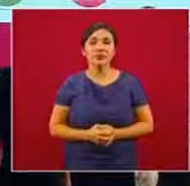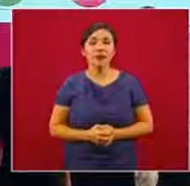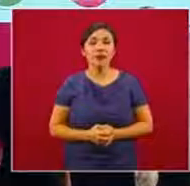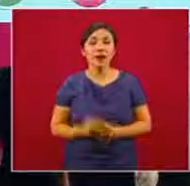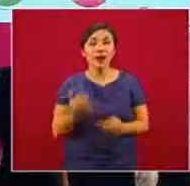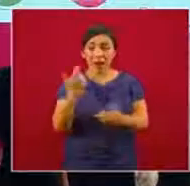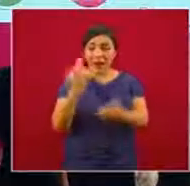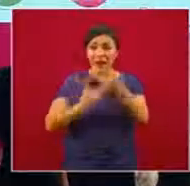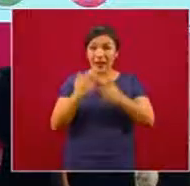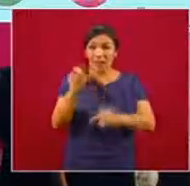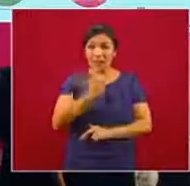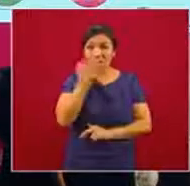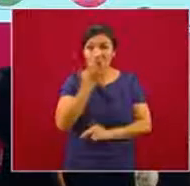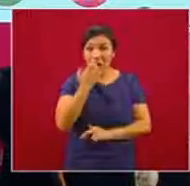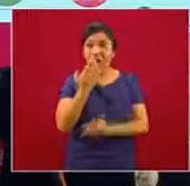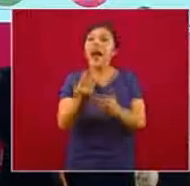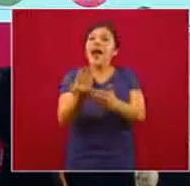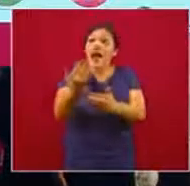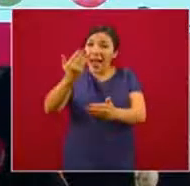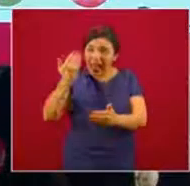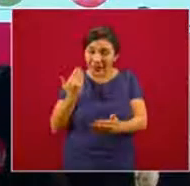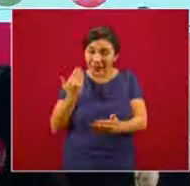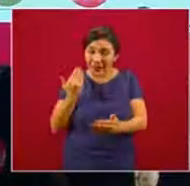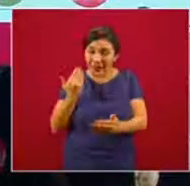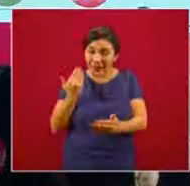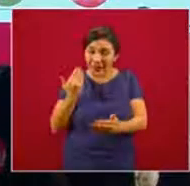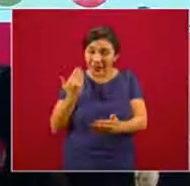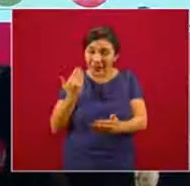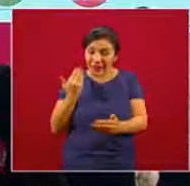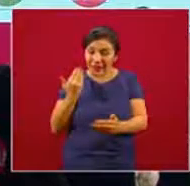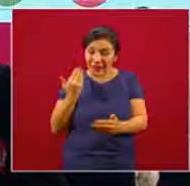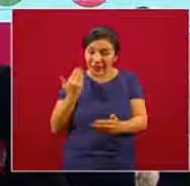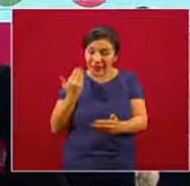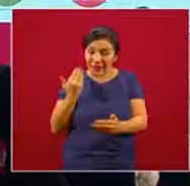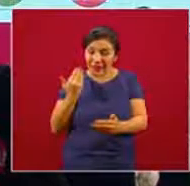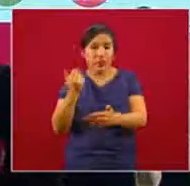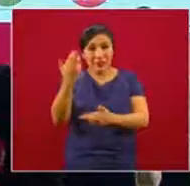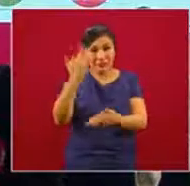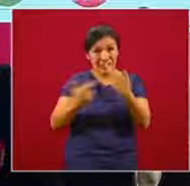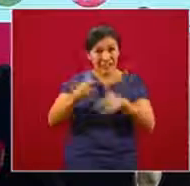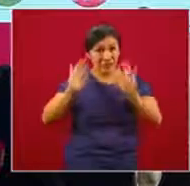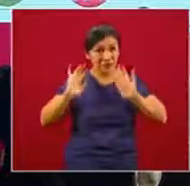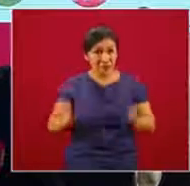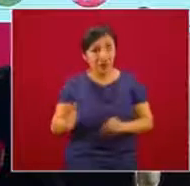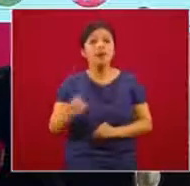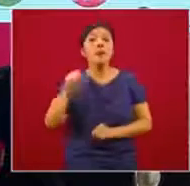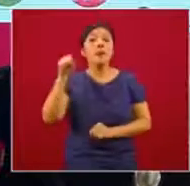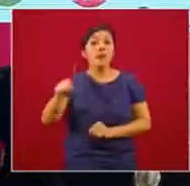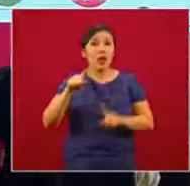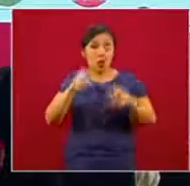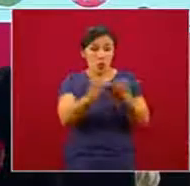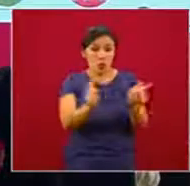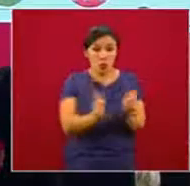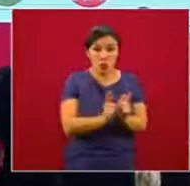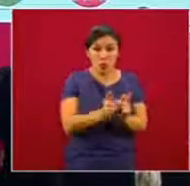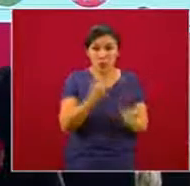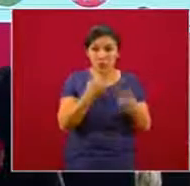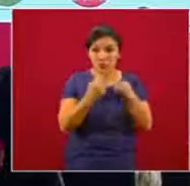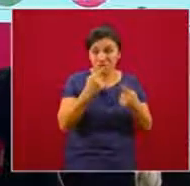sanitization, cleanliness as another factor before going back to school the previous week